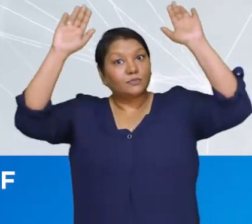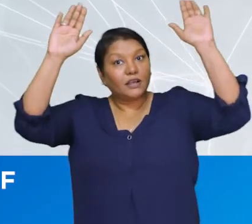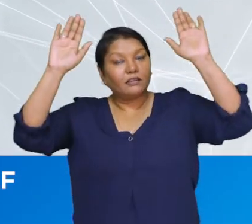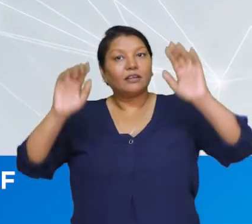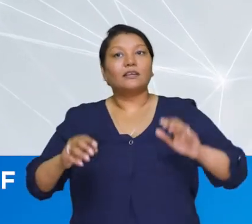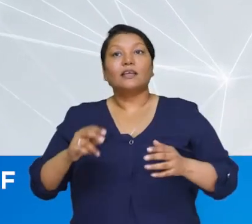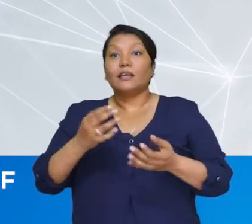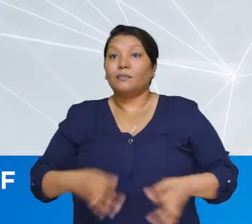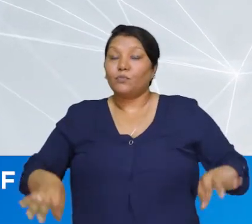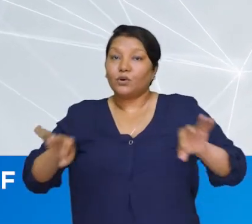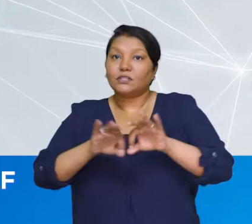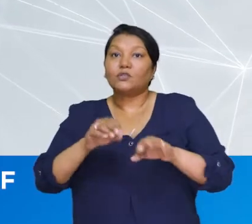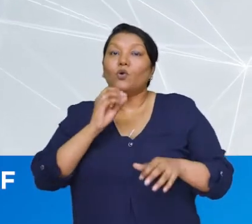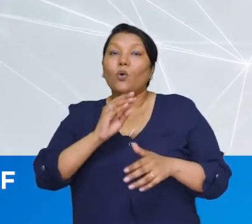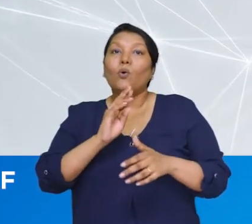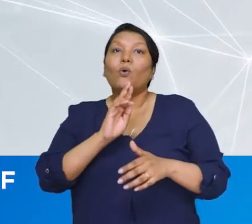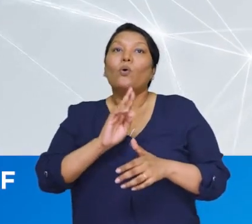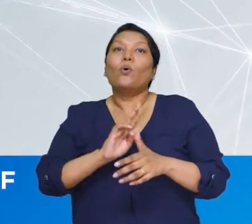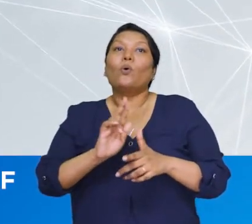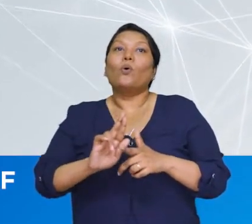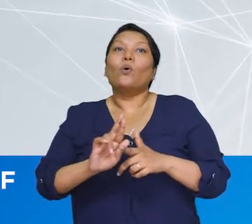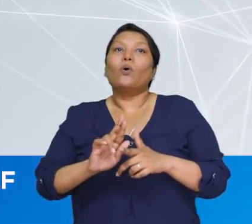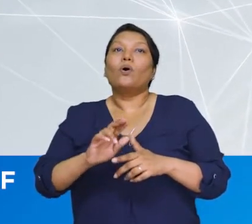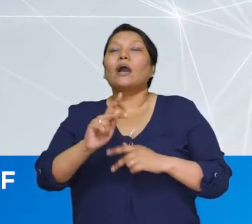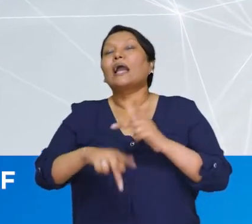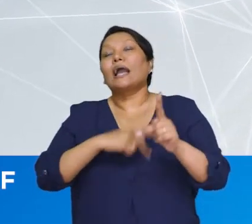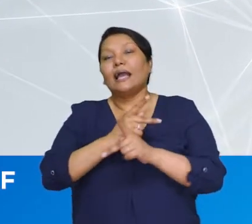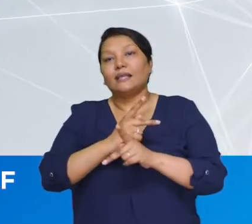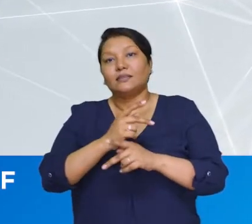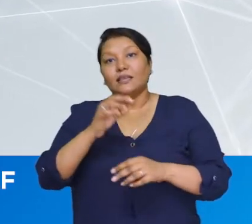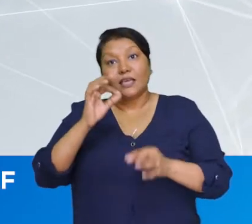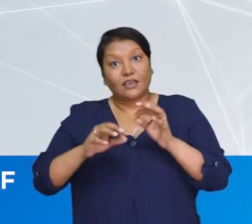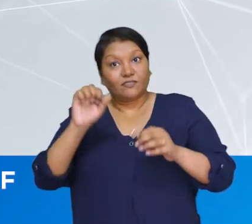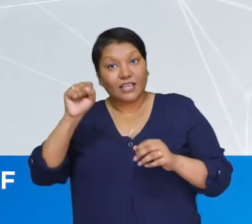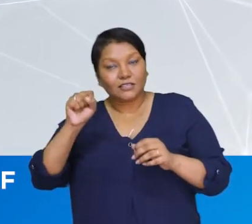helpful, inspiring, necessary, or kind?